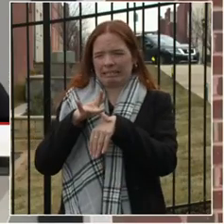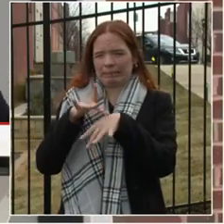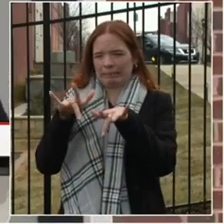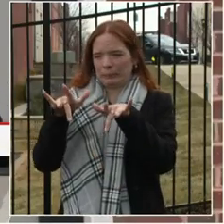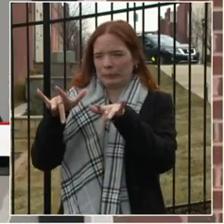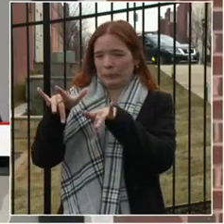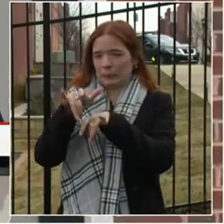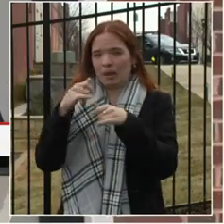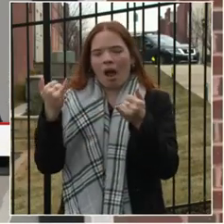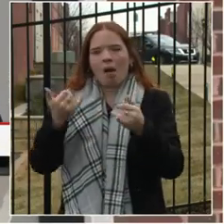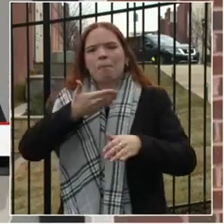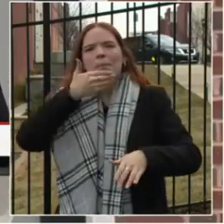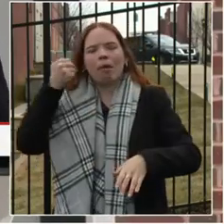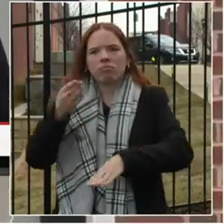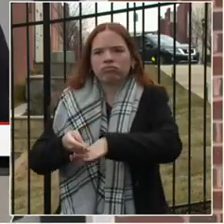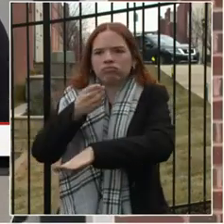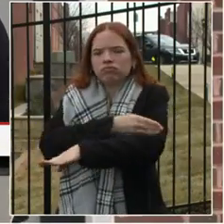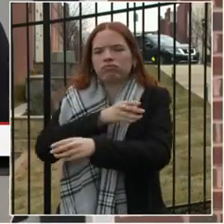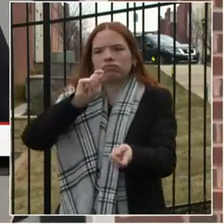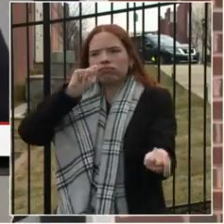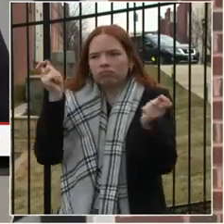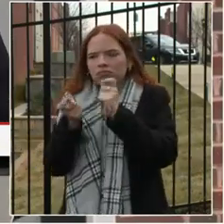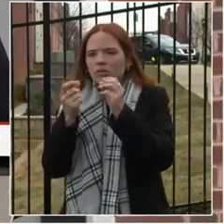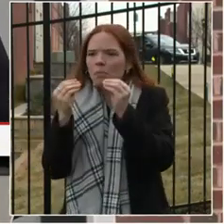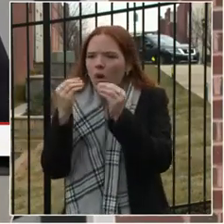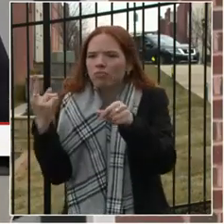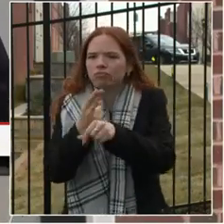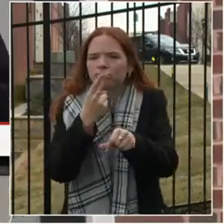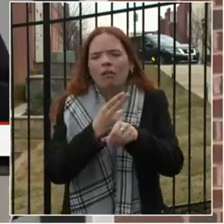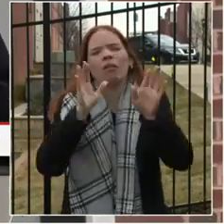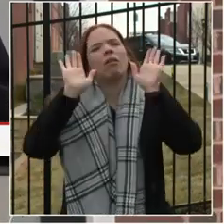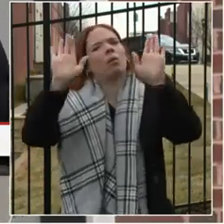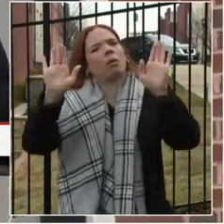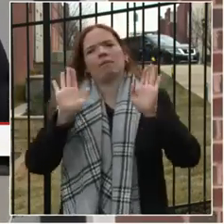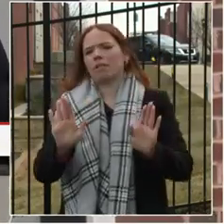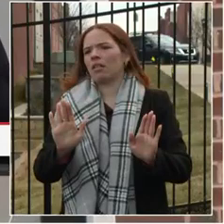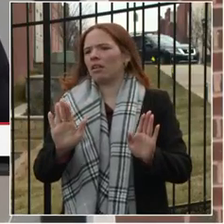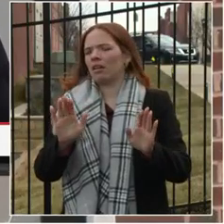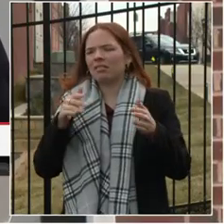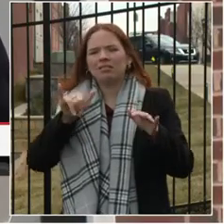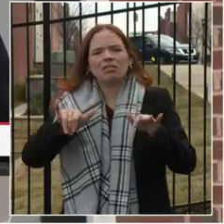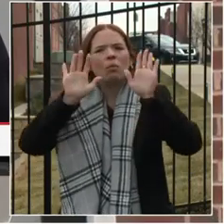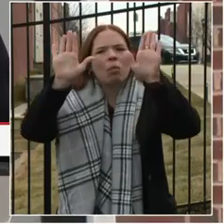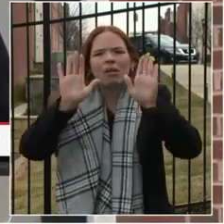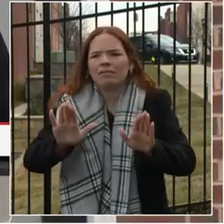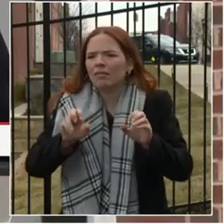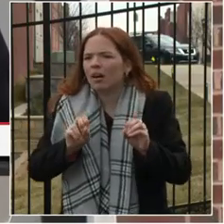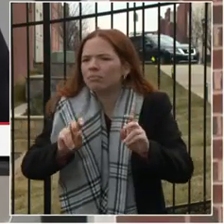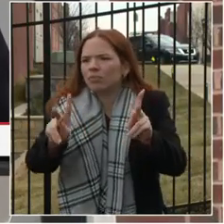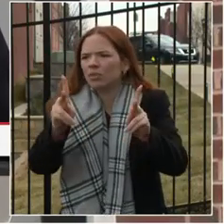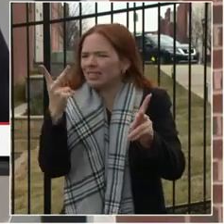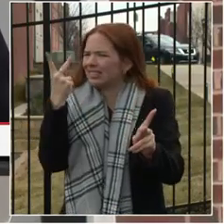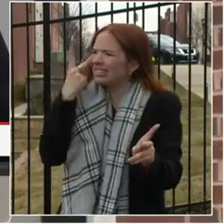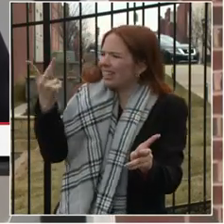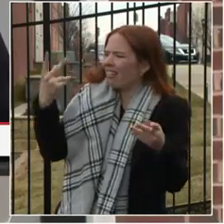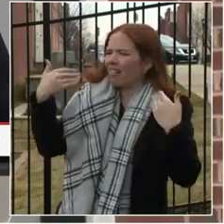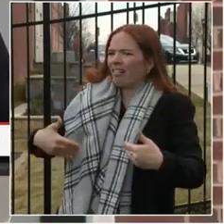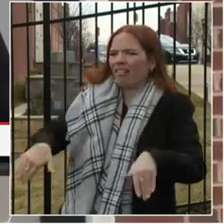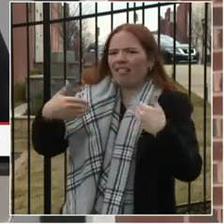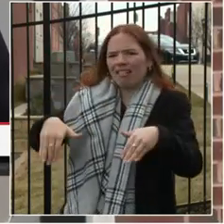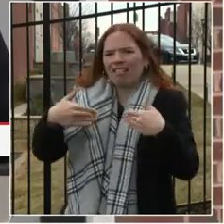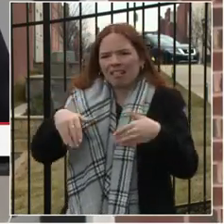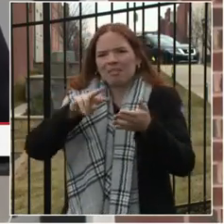space, is happening right here. And there are opportunities that we have seen throughout the city.